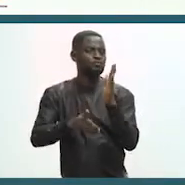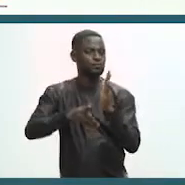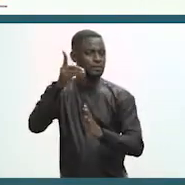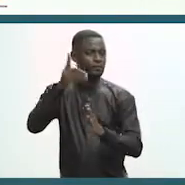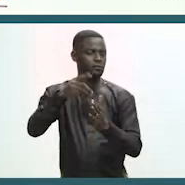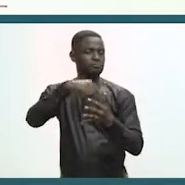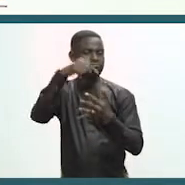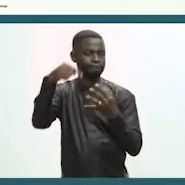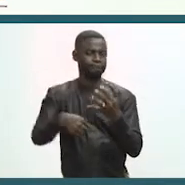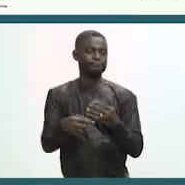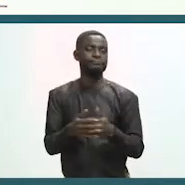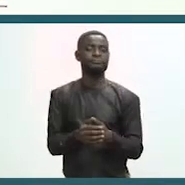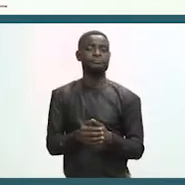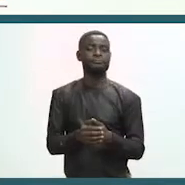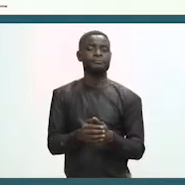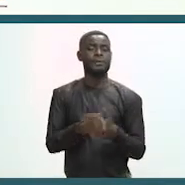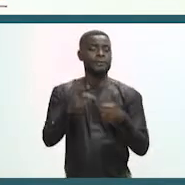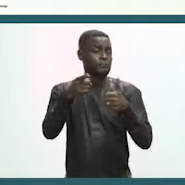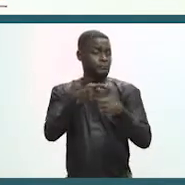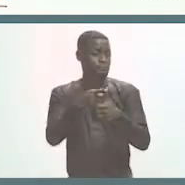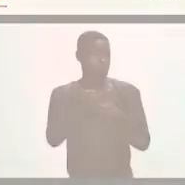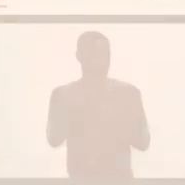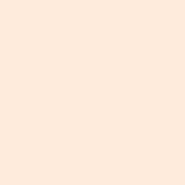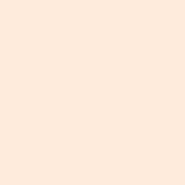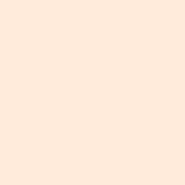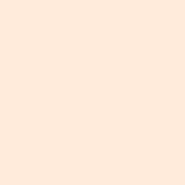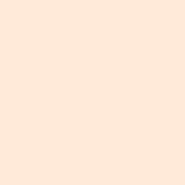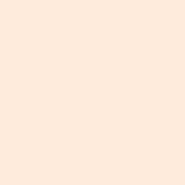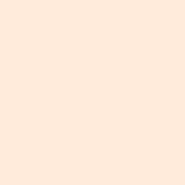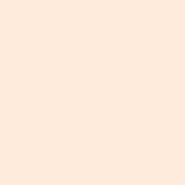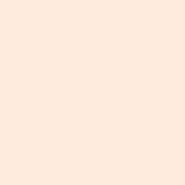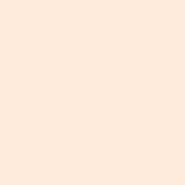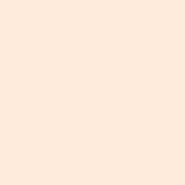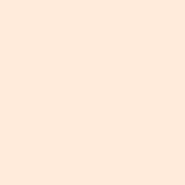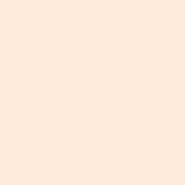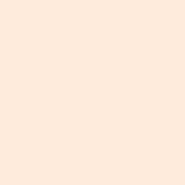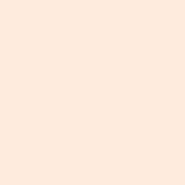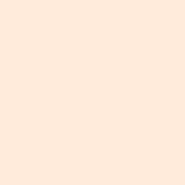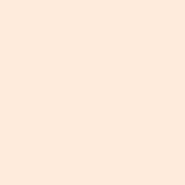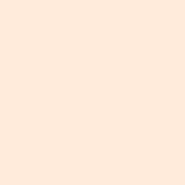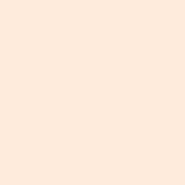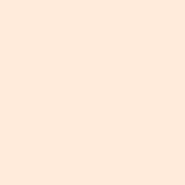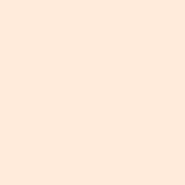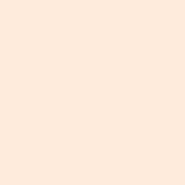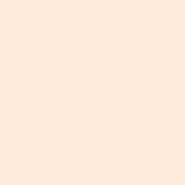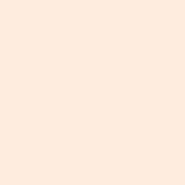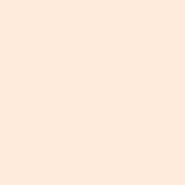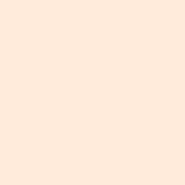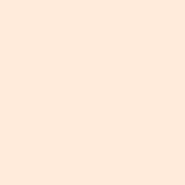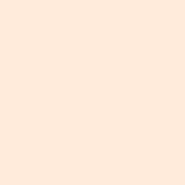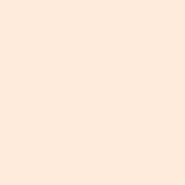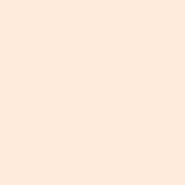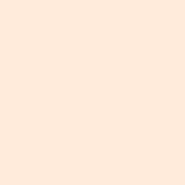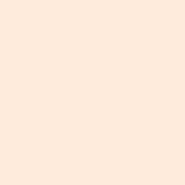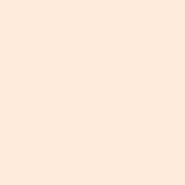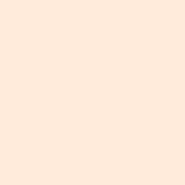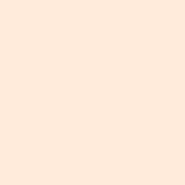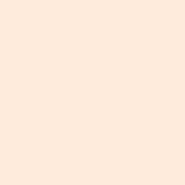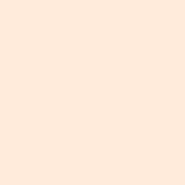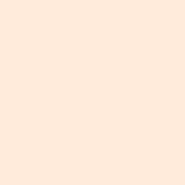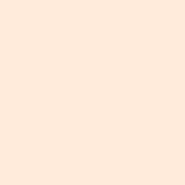develop these. Number one, accept that crisis is part of